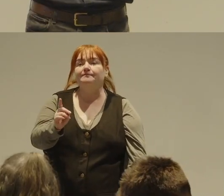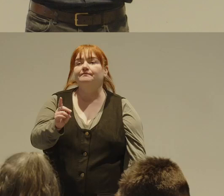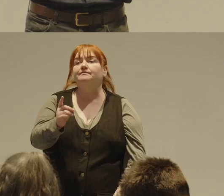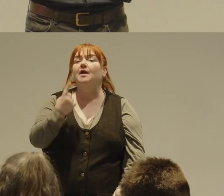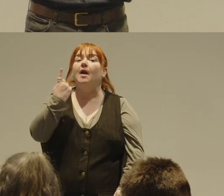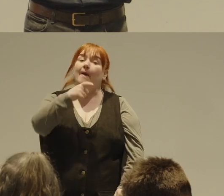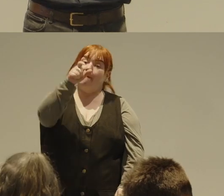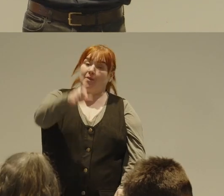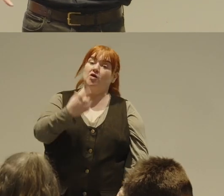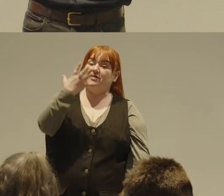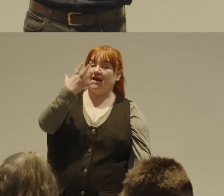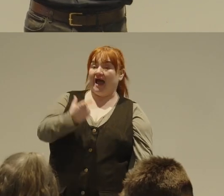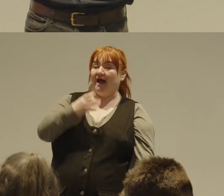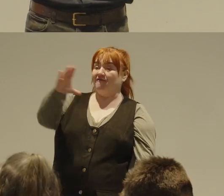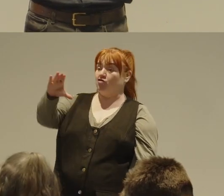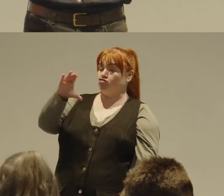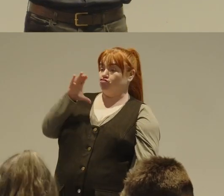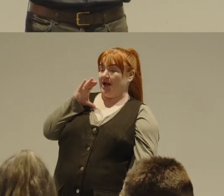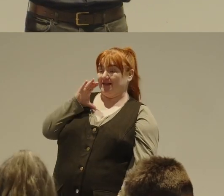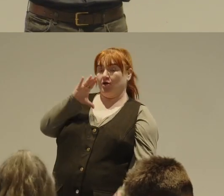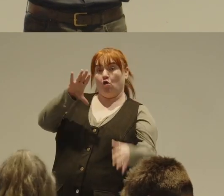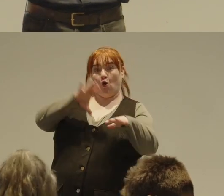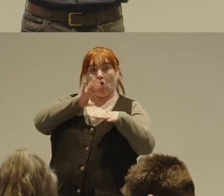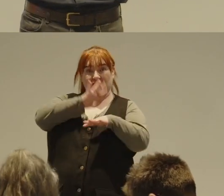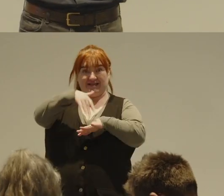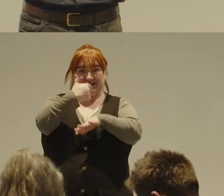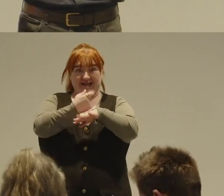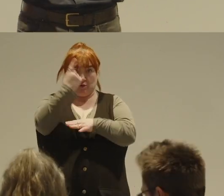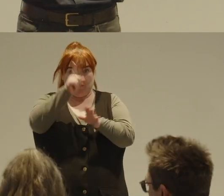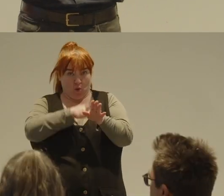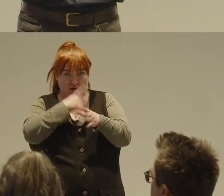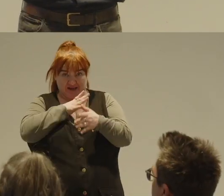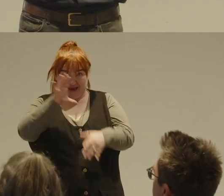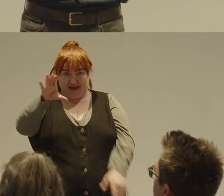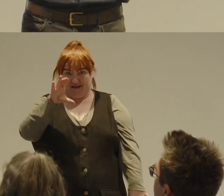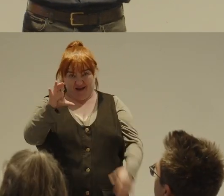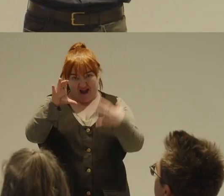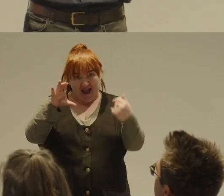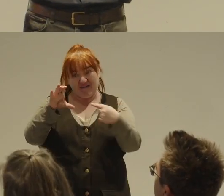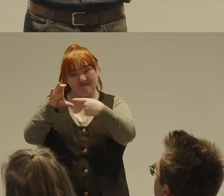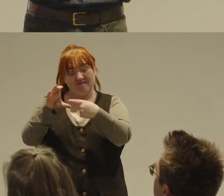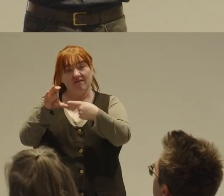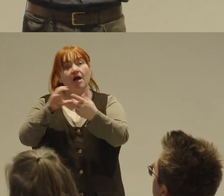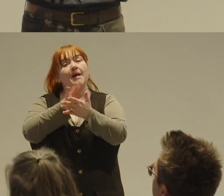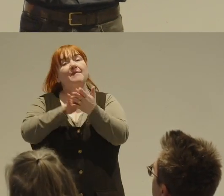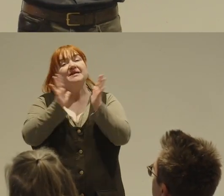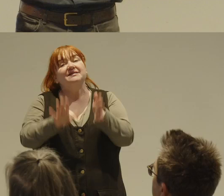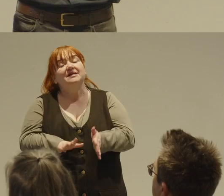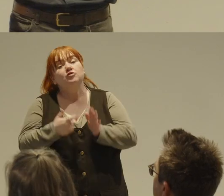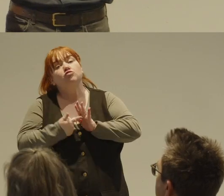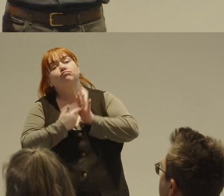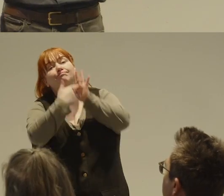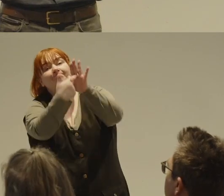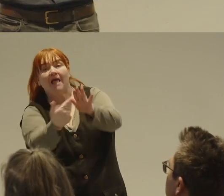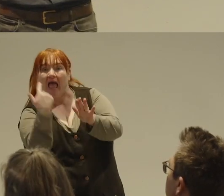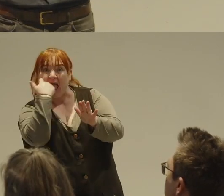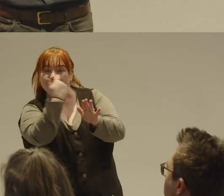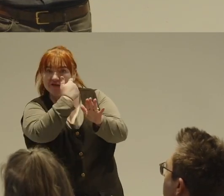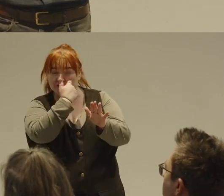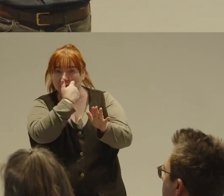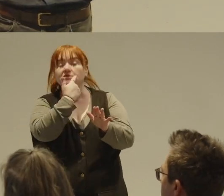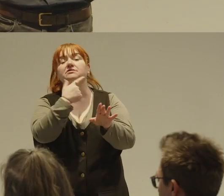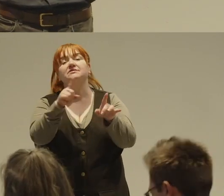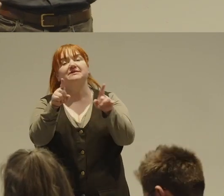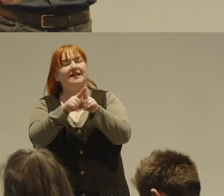somebody has a grant in place for a year for all the different types of work that they do. They need to give some evidence. Like we said, we sometimes give some contracts of